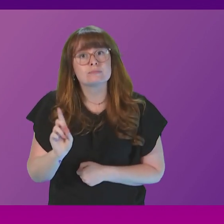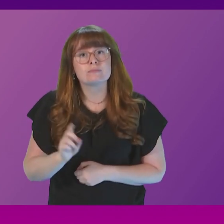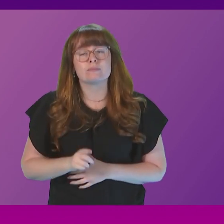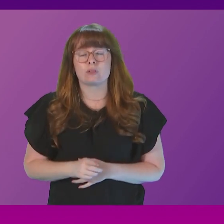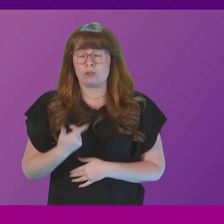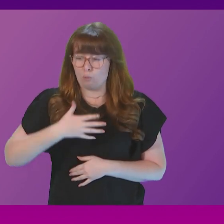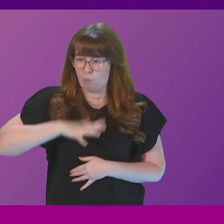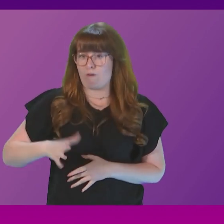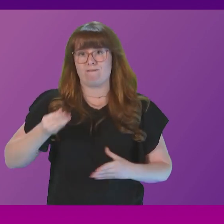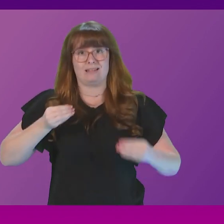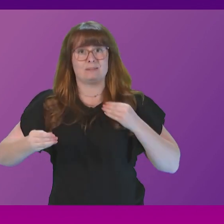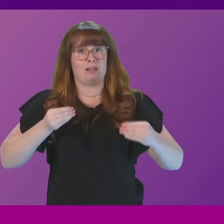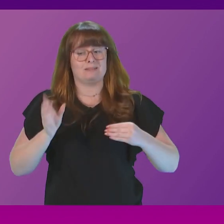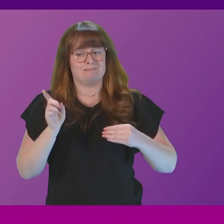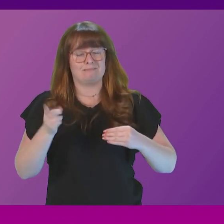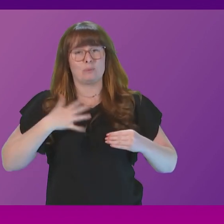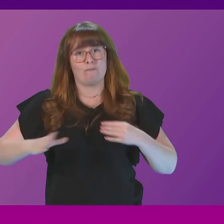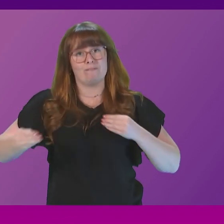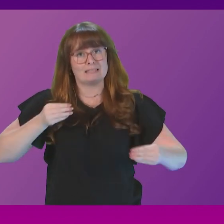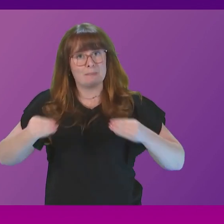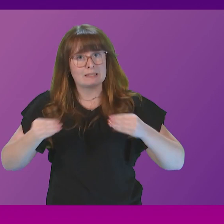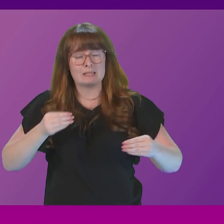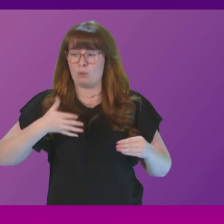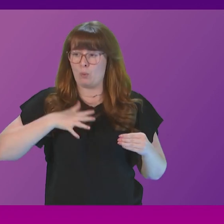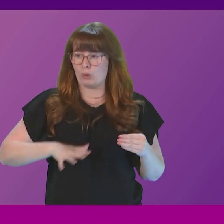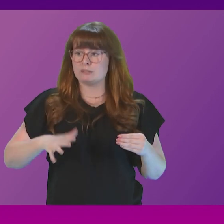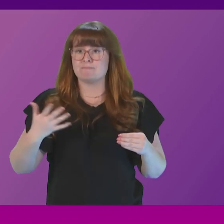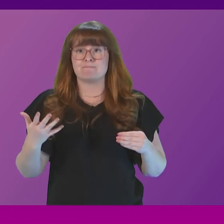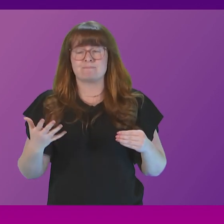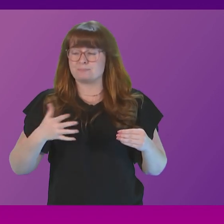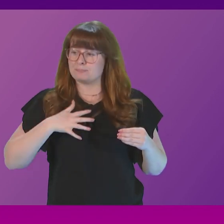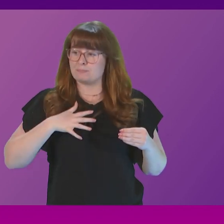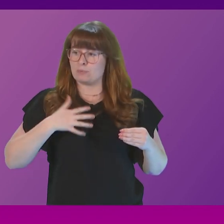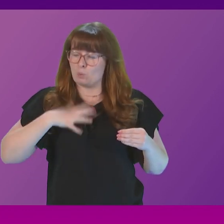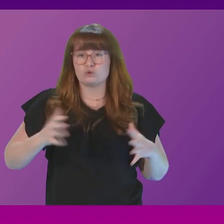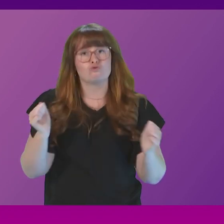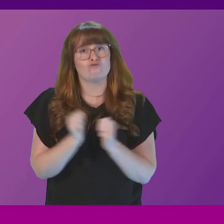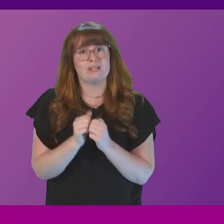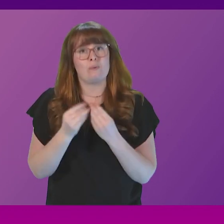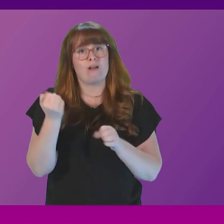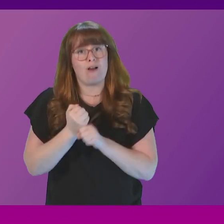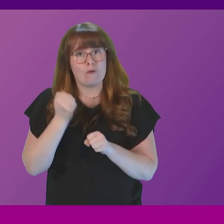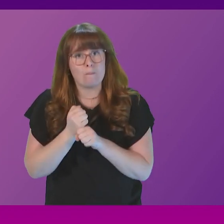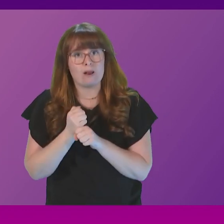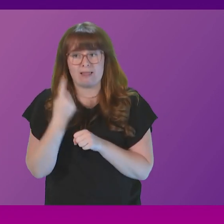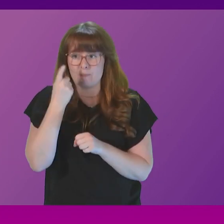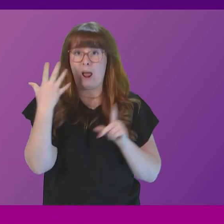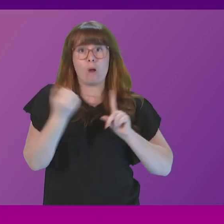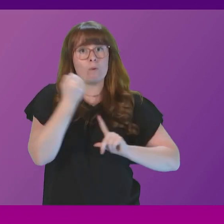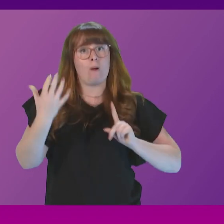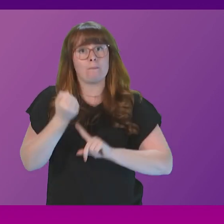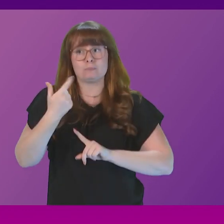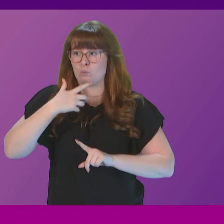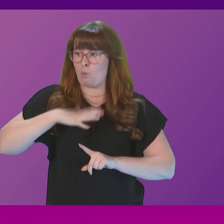is wanting that flexibility. They want to be they want to agree with government in relation to the outcomes, where we have